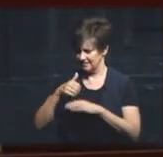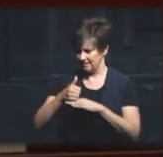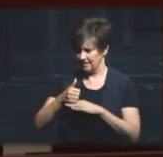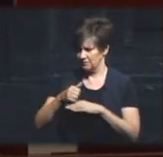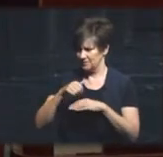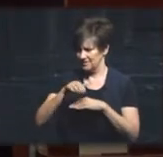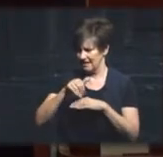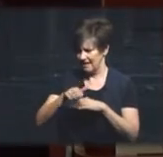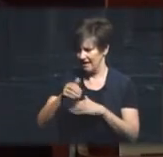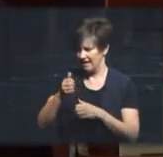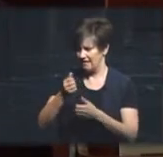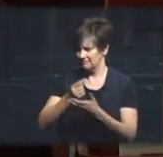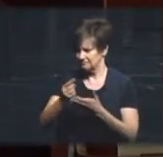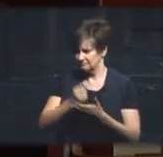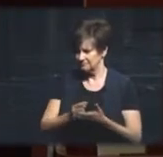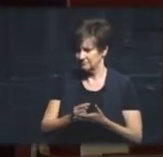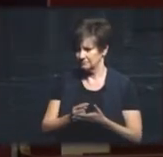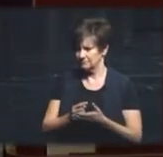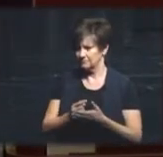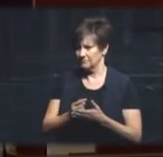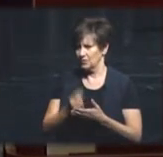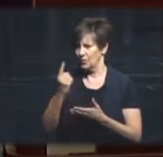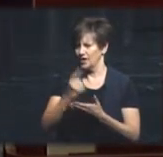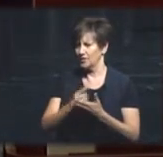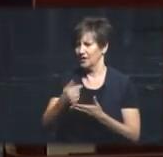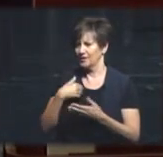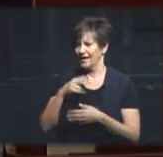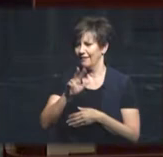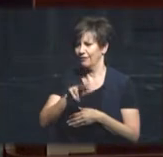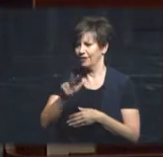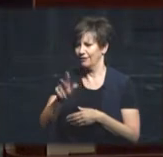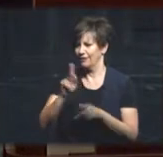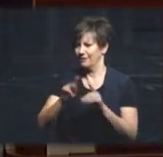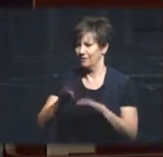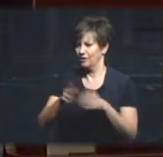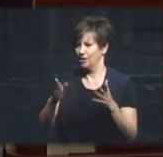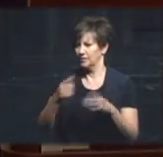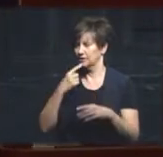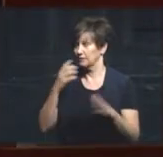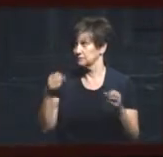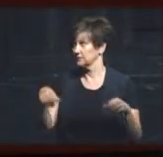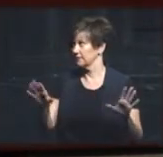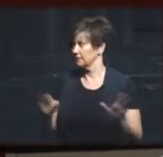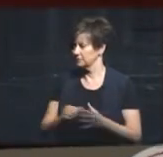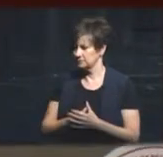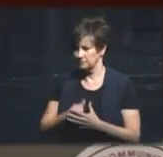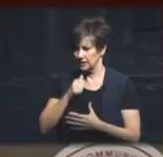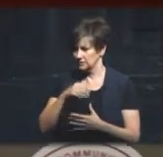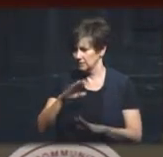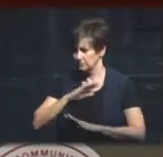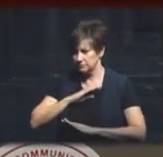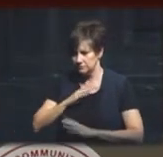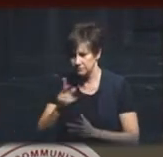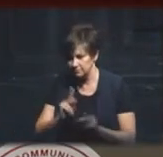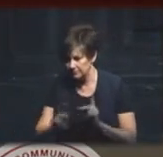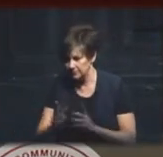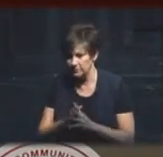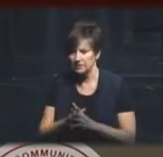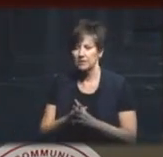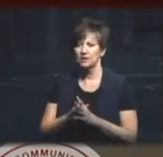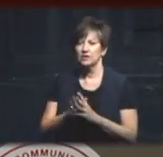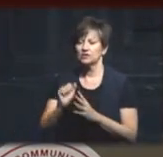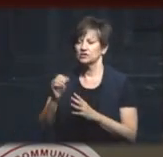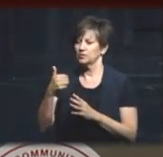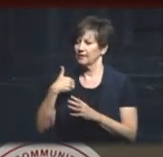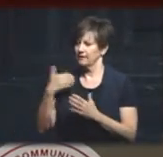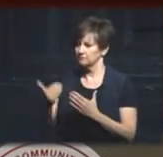week. The week we had 33 people open it, we just said, okay, we give up. This is clearly not meeting people's needs. And so we have